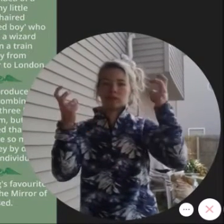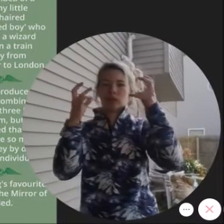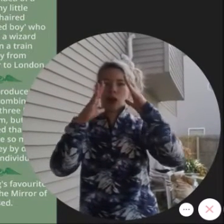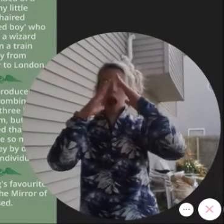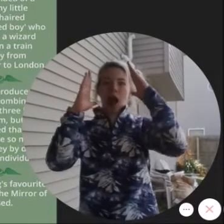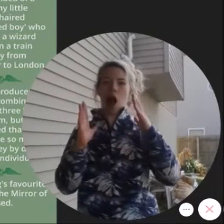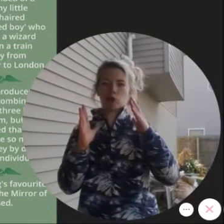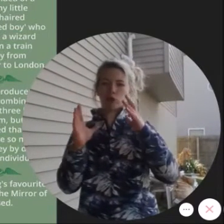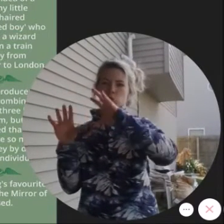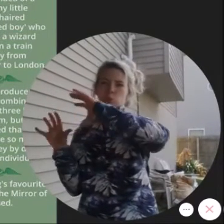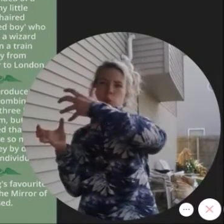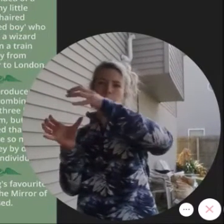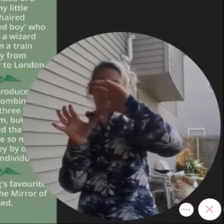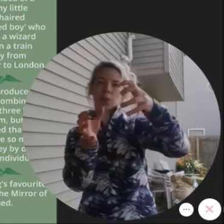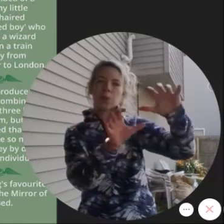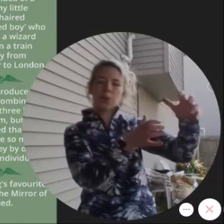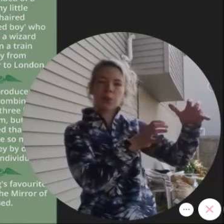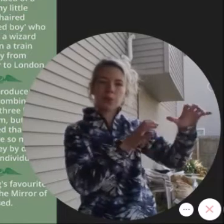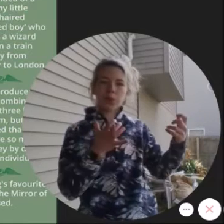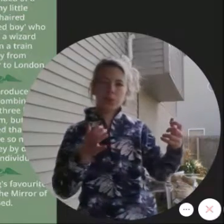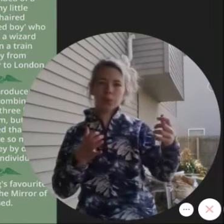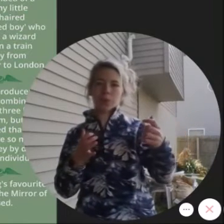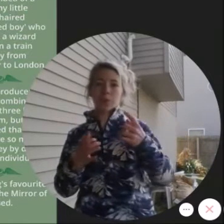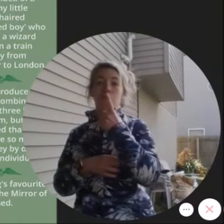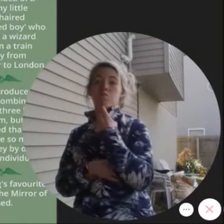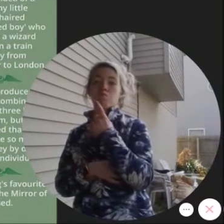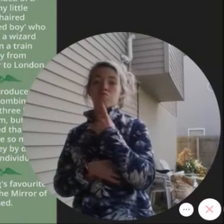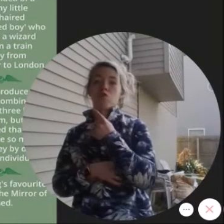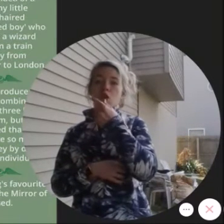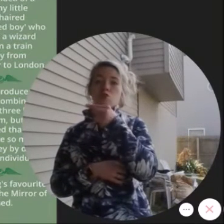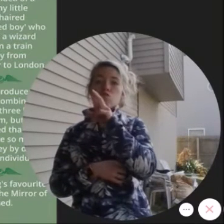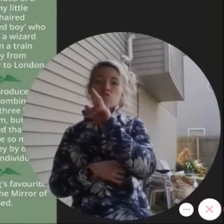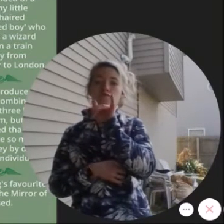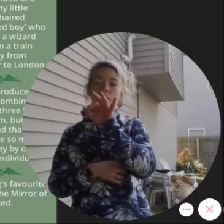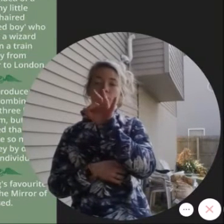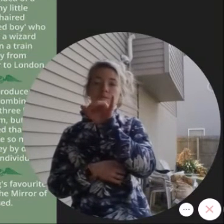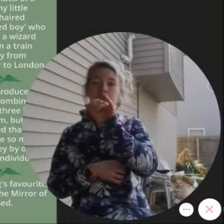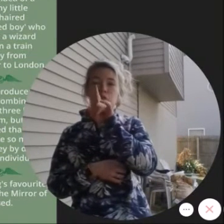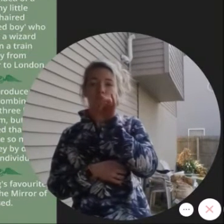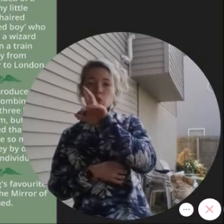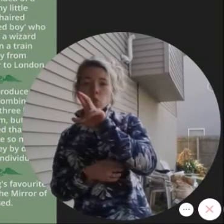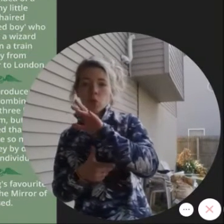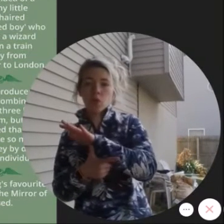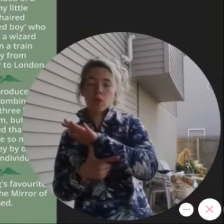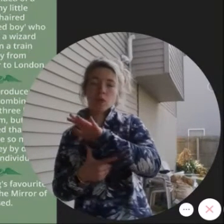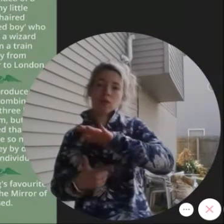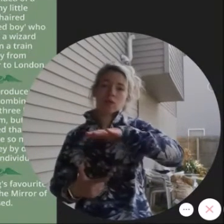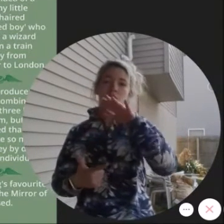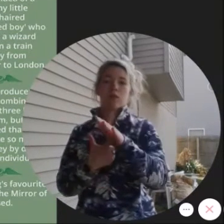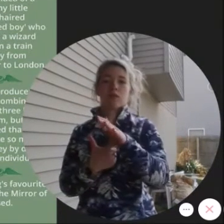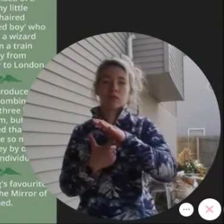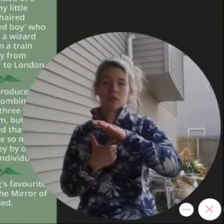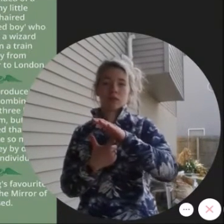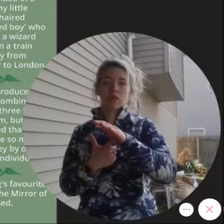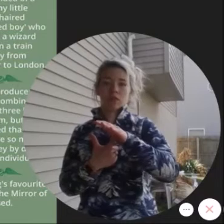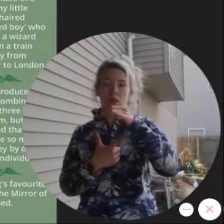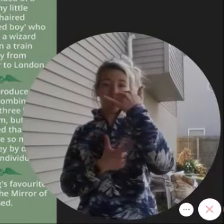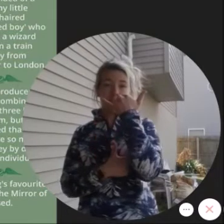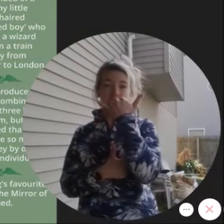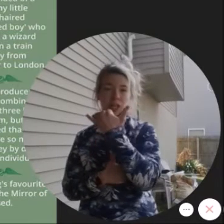So those different colors represent different houses or different groups that the students have at school. So red is for Gryffindor.